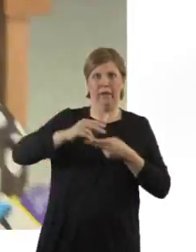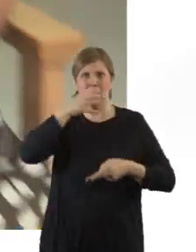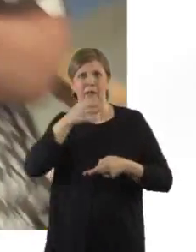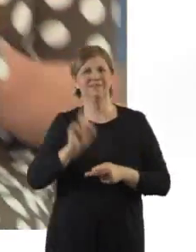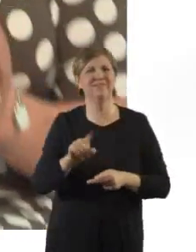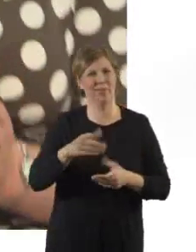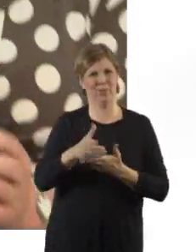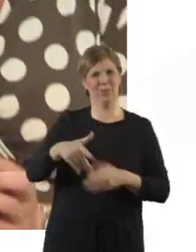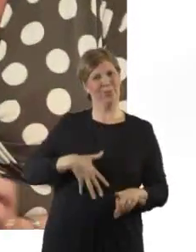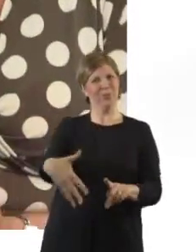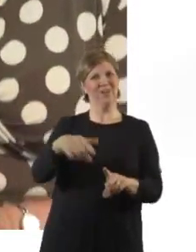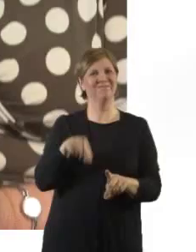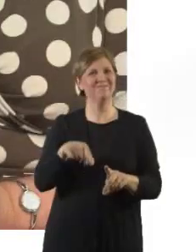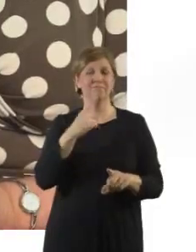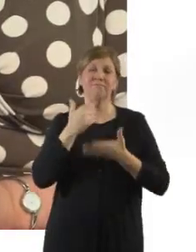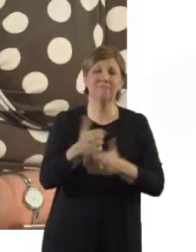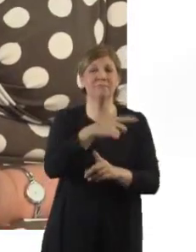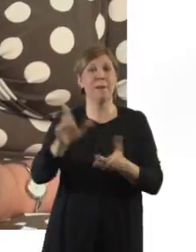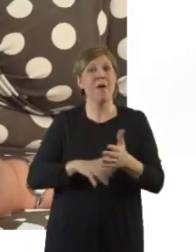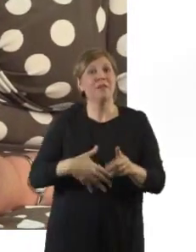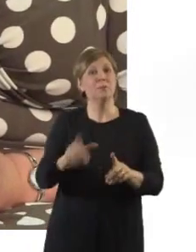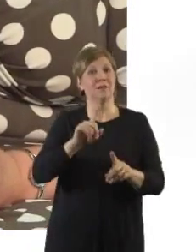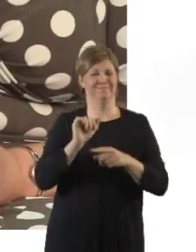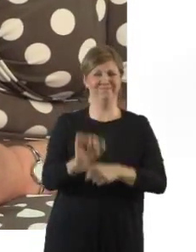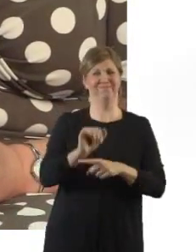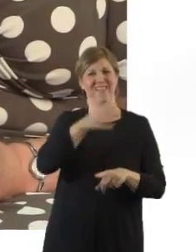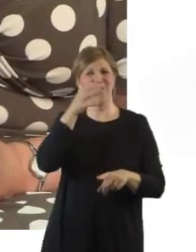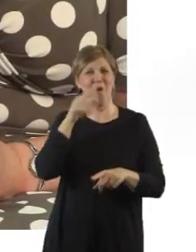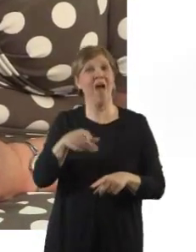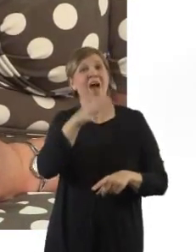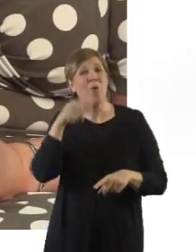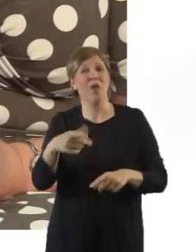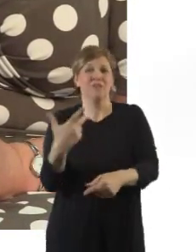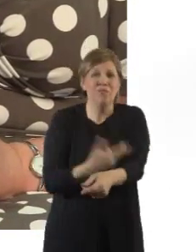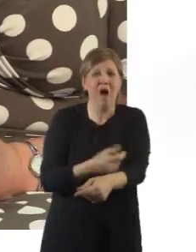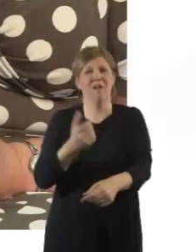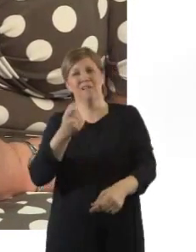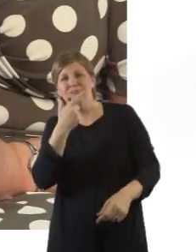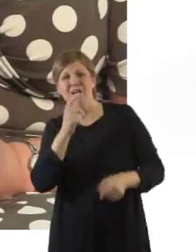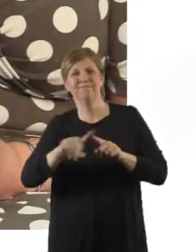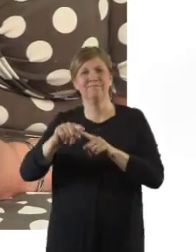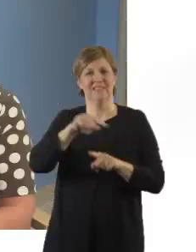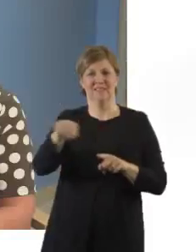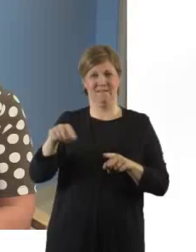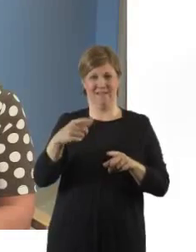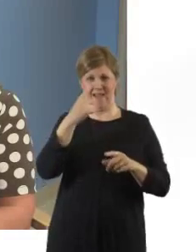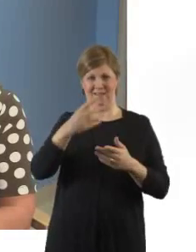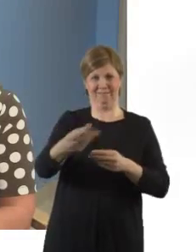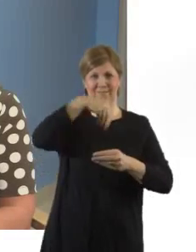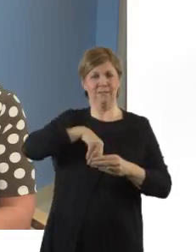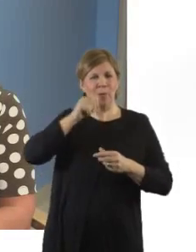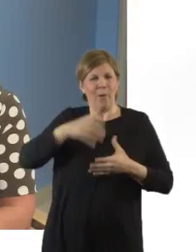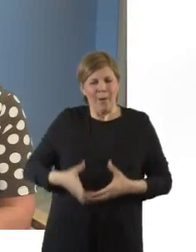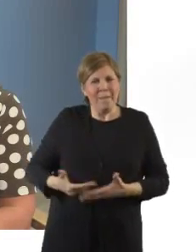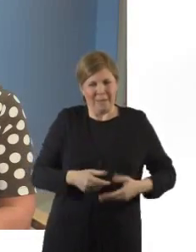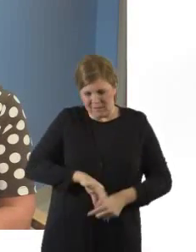alcohol. Alcohol and drugs, including recreational drugs, pass through the placenta from the mother to the baby and can